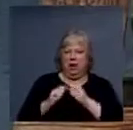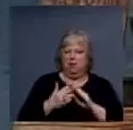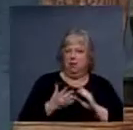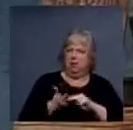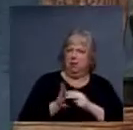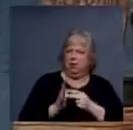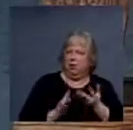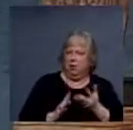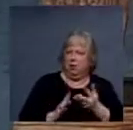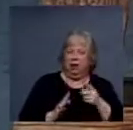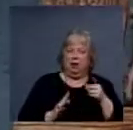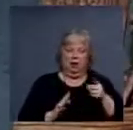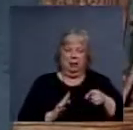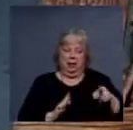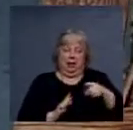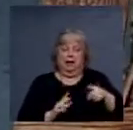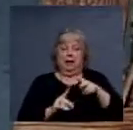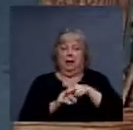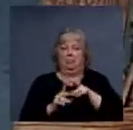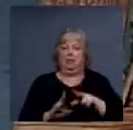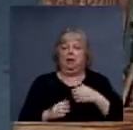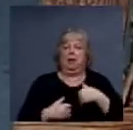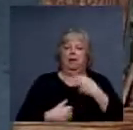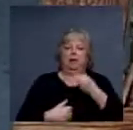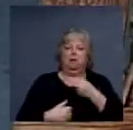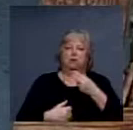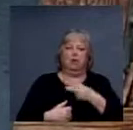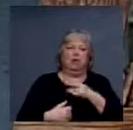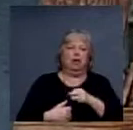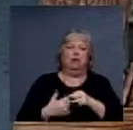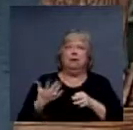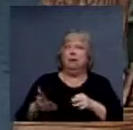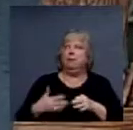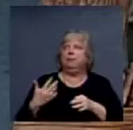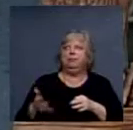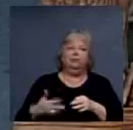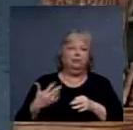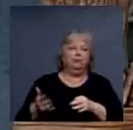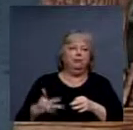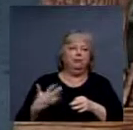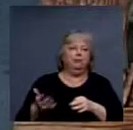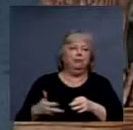is these applicants have a history of not being